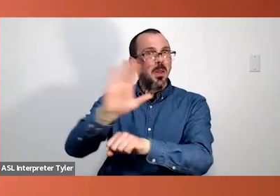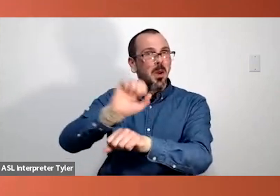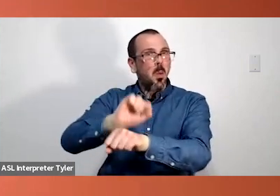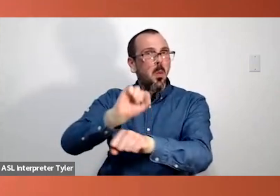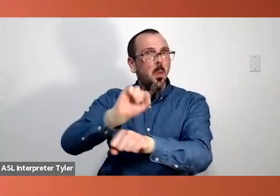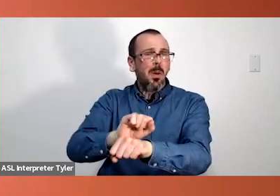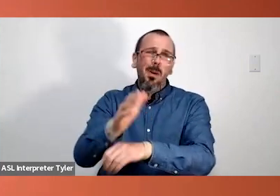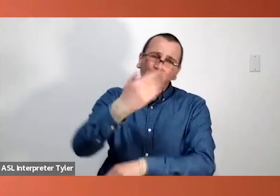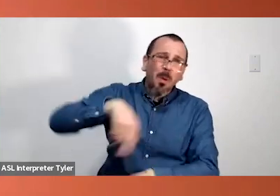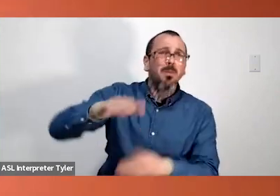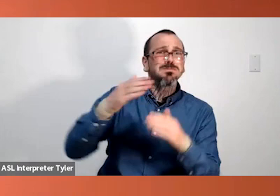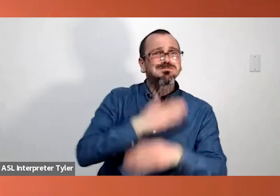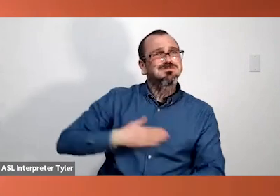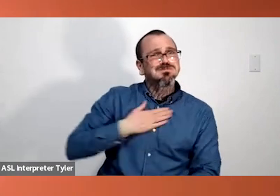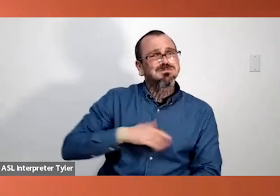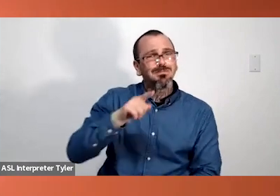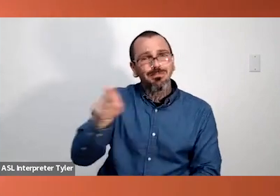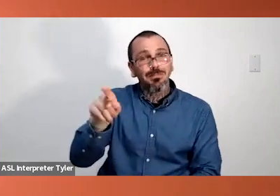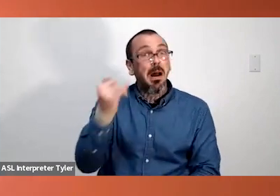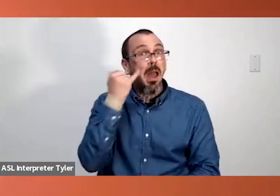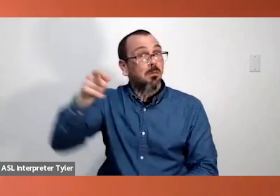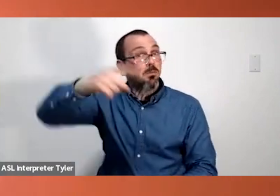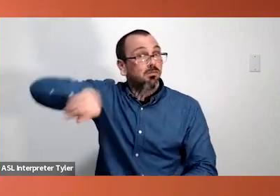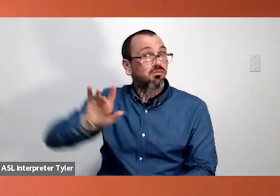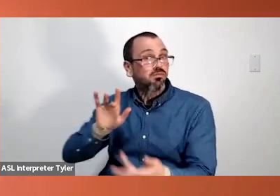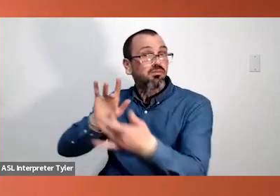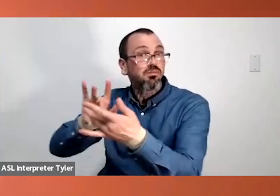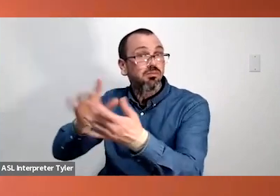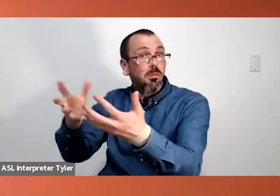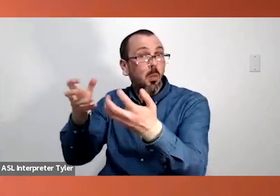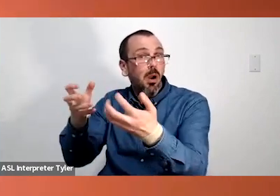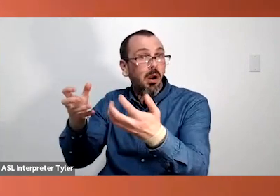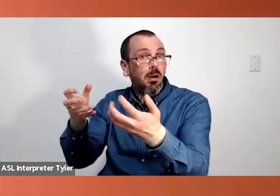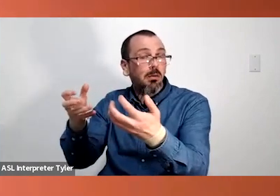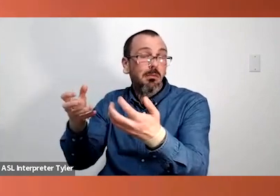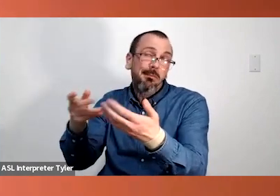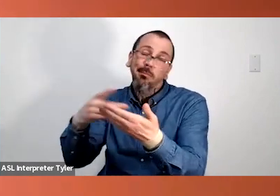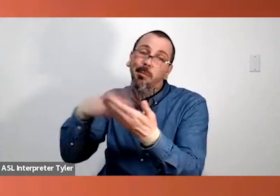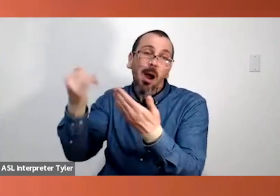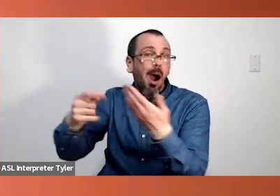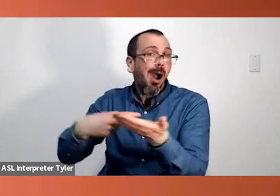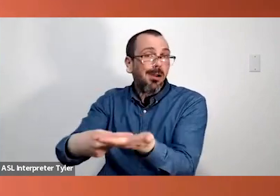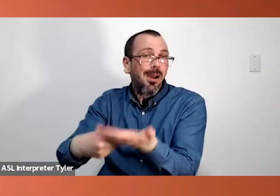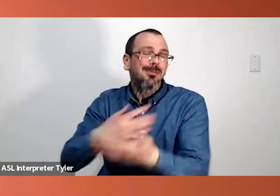you wish to get into contact with any of our presenters to discuss their project, please let us know.